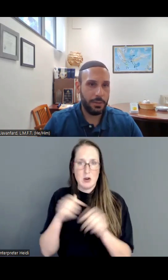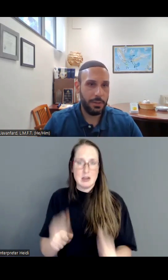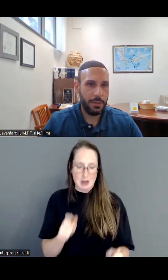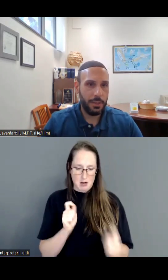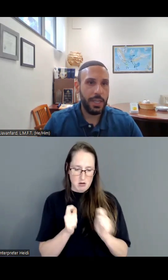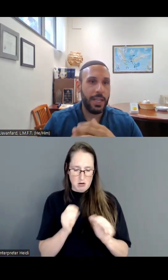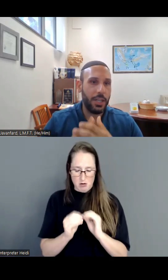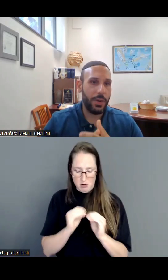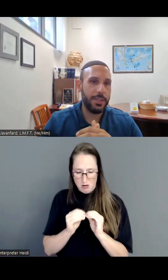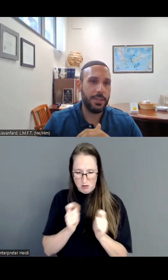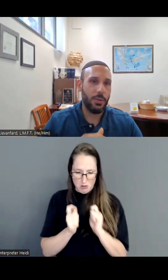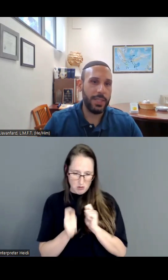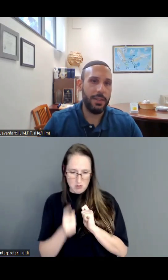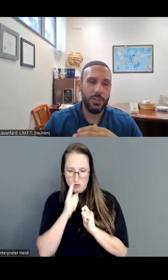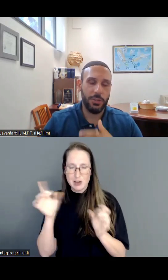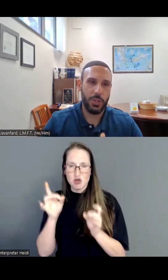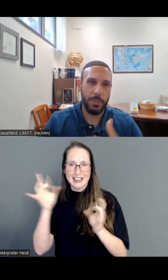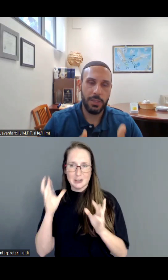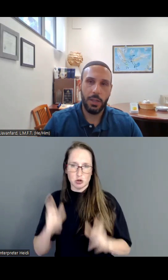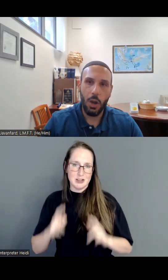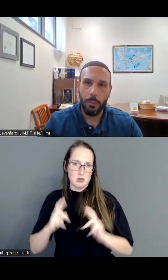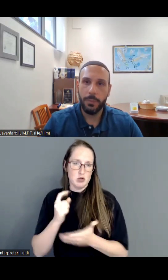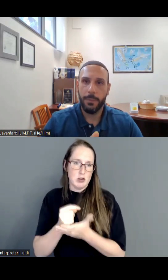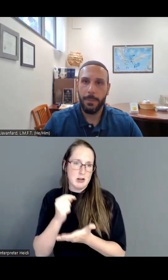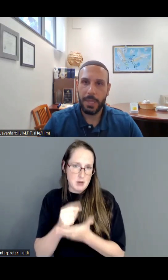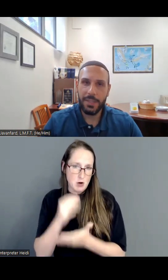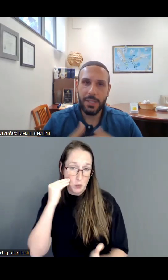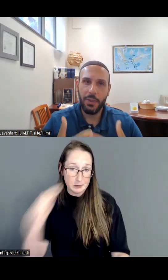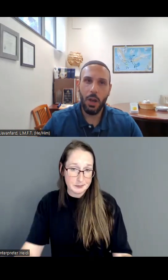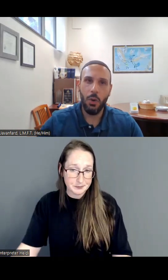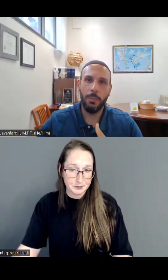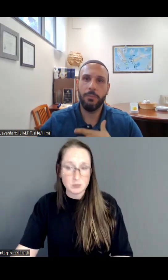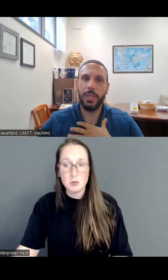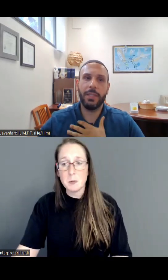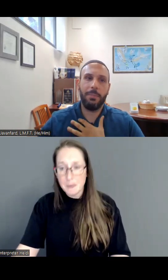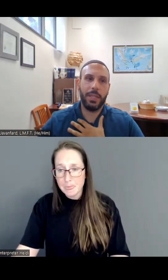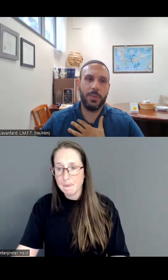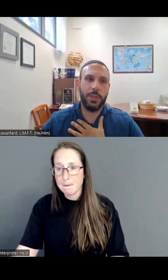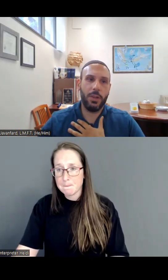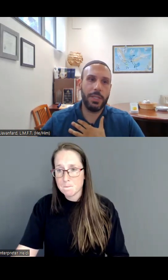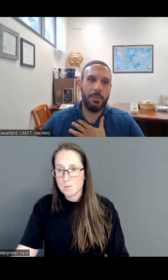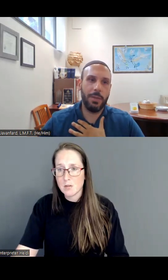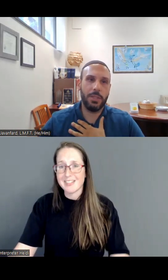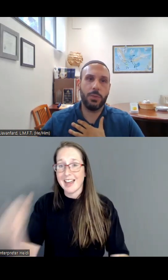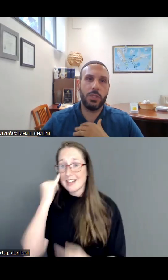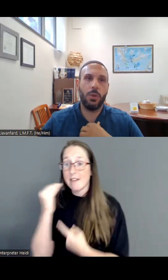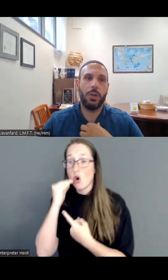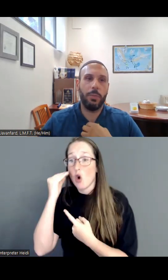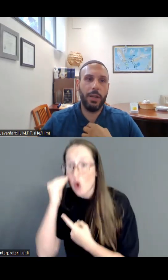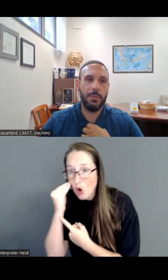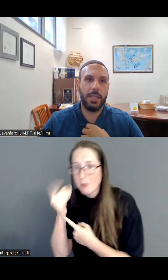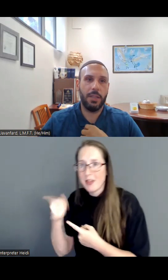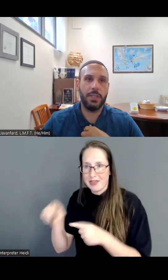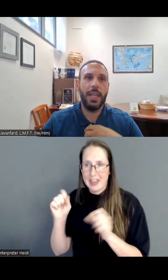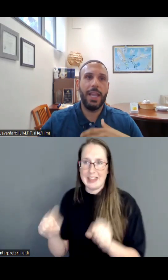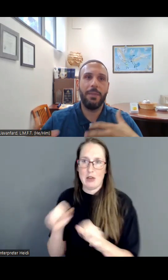repair in a crisis residential treatment home." The idea of home being that place where they're going to be able to restore and